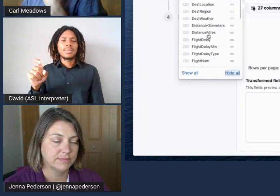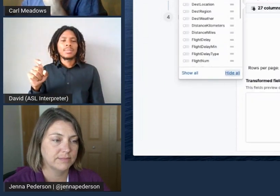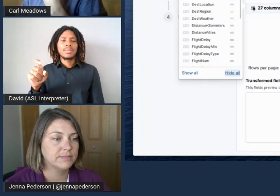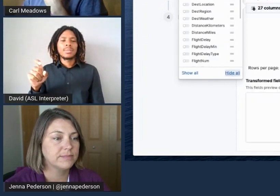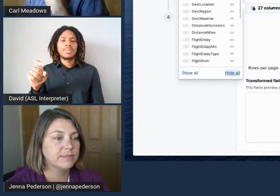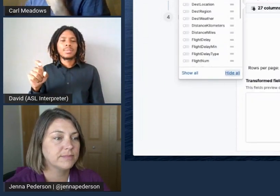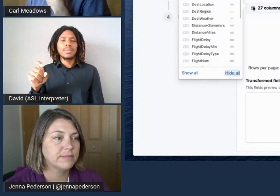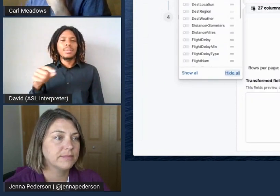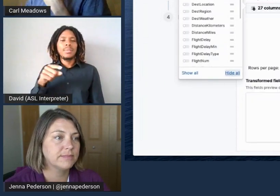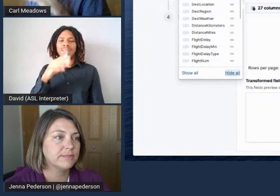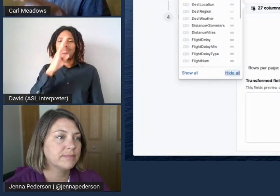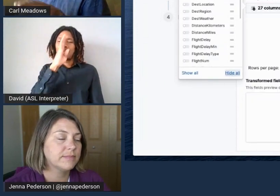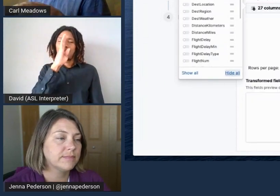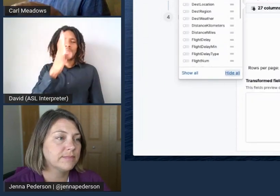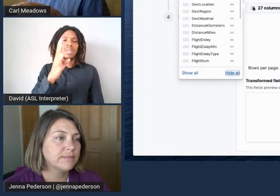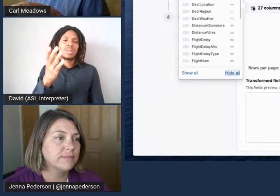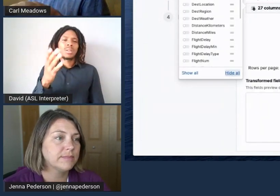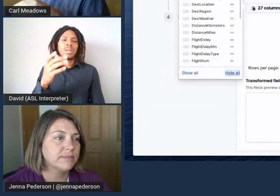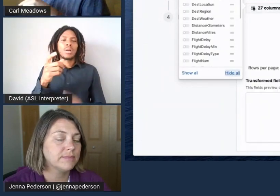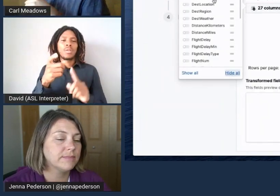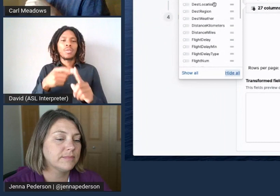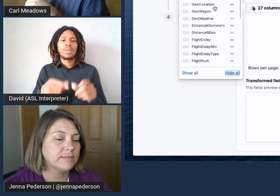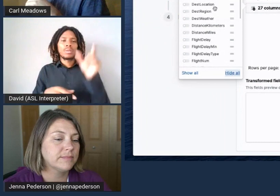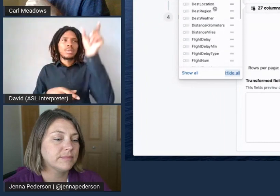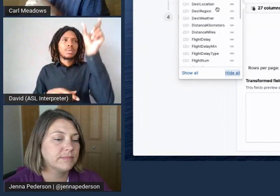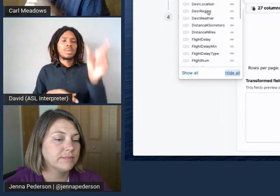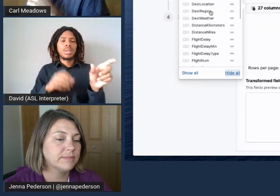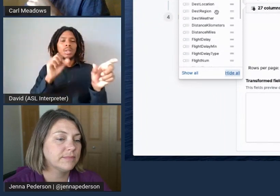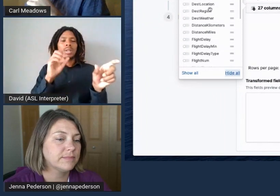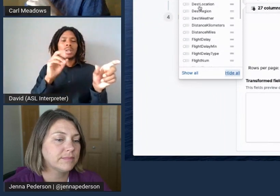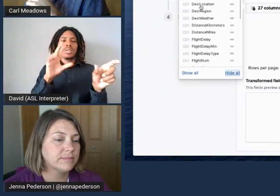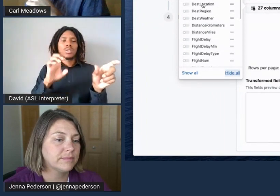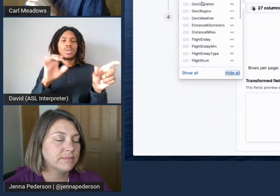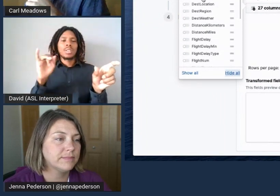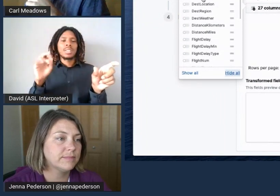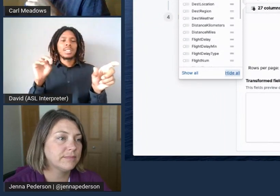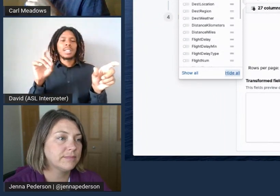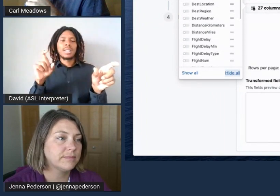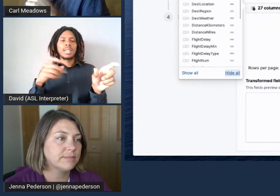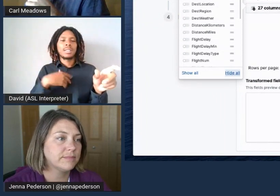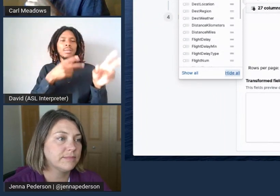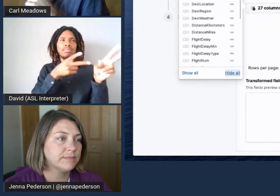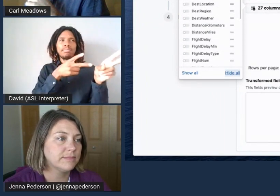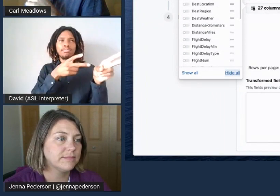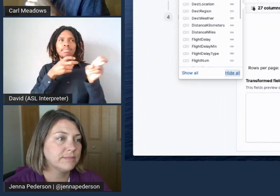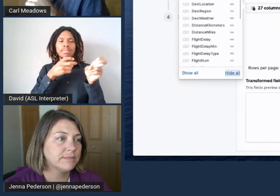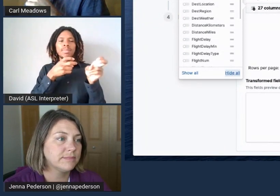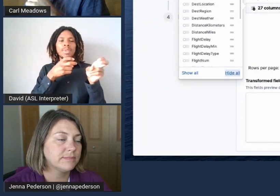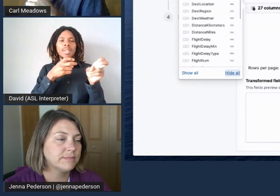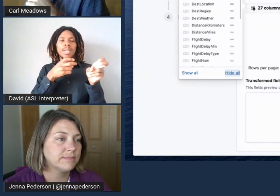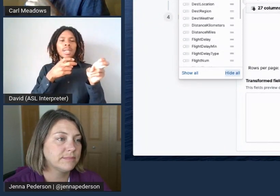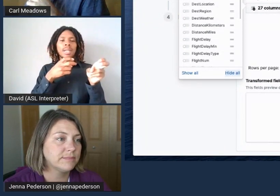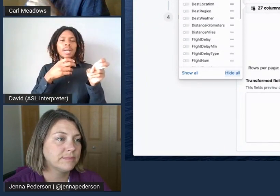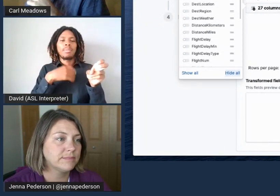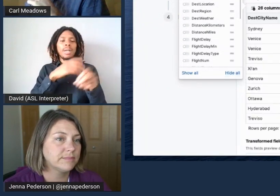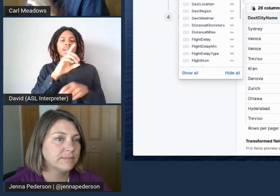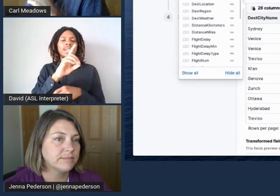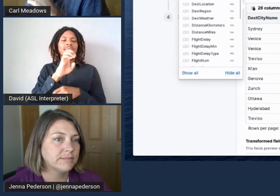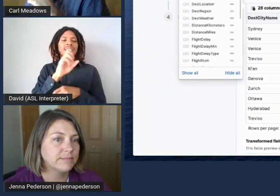So this is pretty straightforward. So from the source index, I want to grab my destination